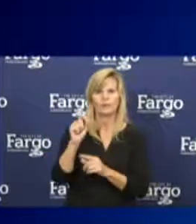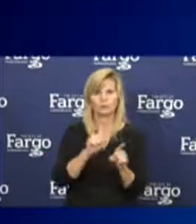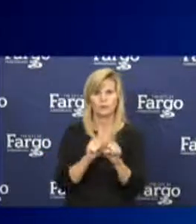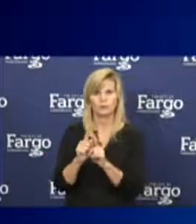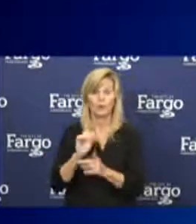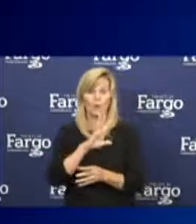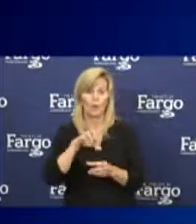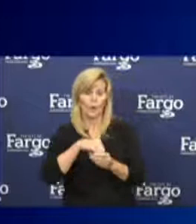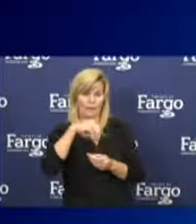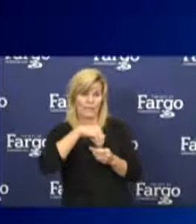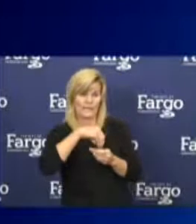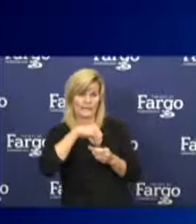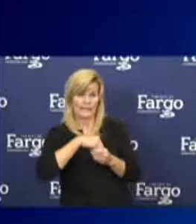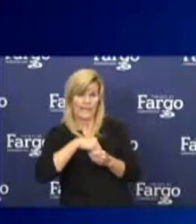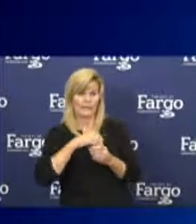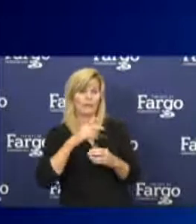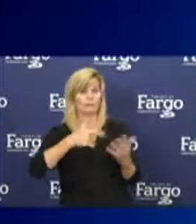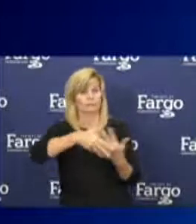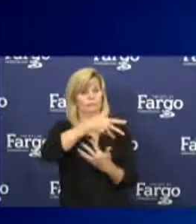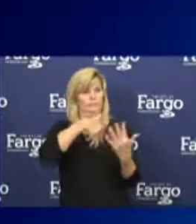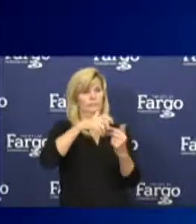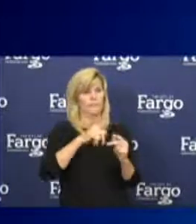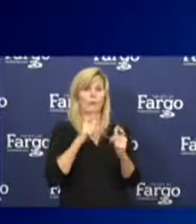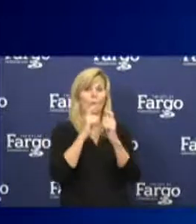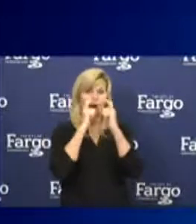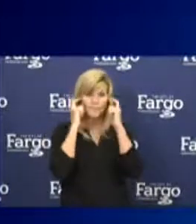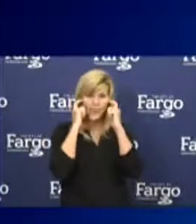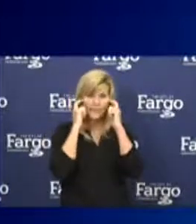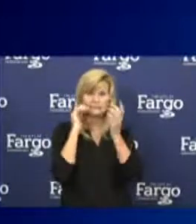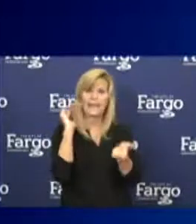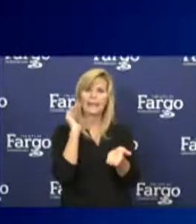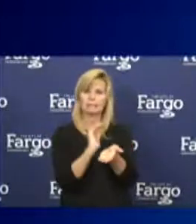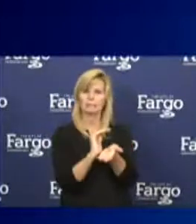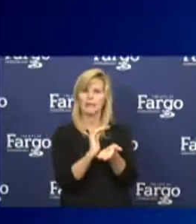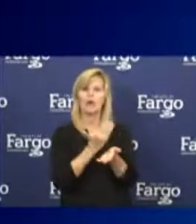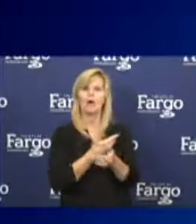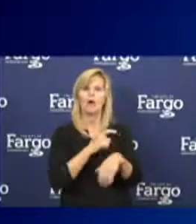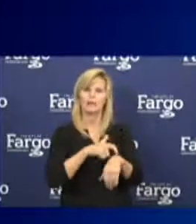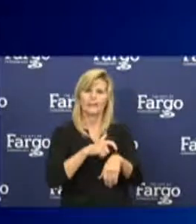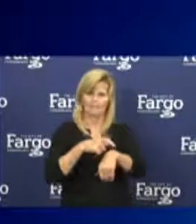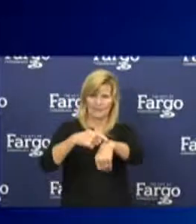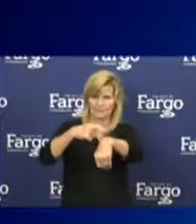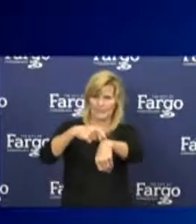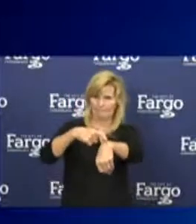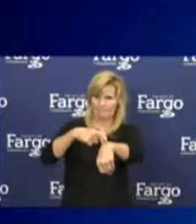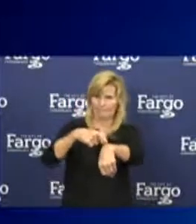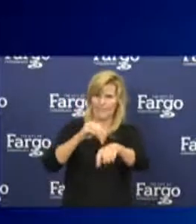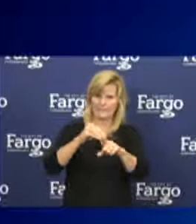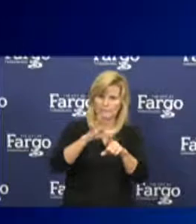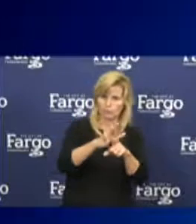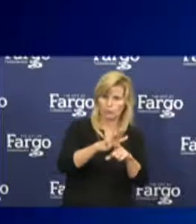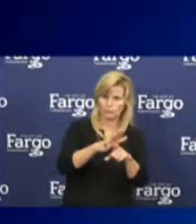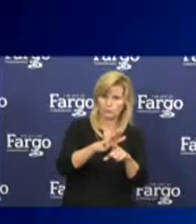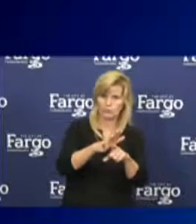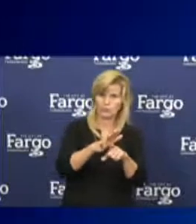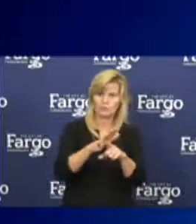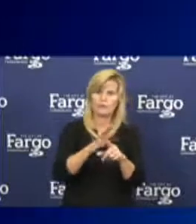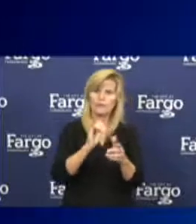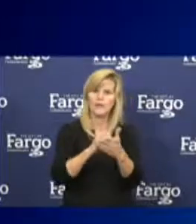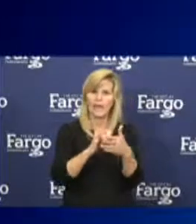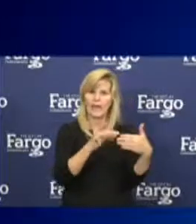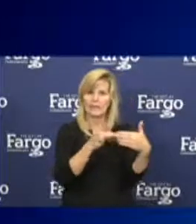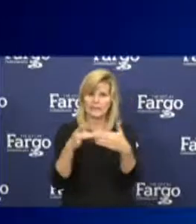indoors and around other people, wearing a mask and limiting our time. It's time and exposure that leads